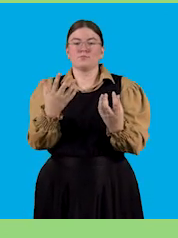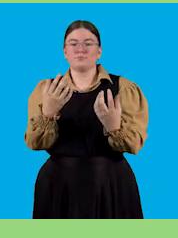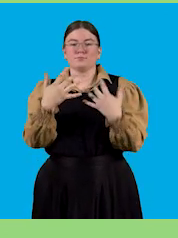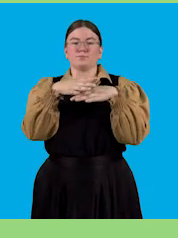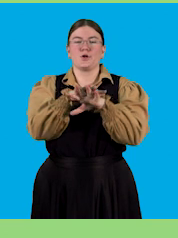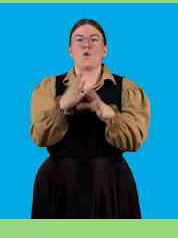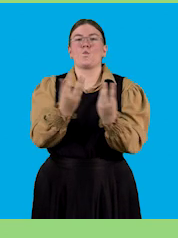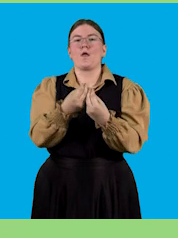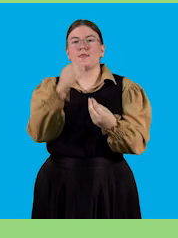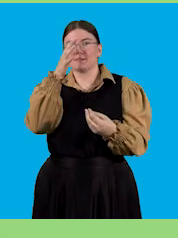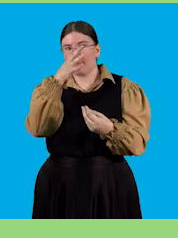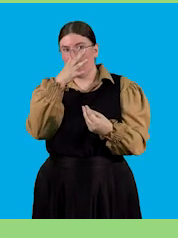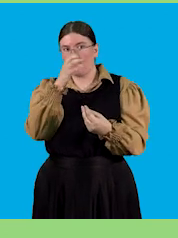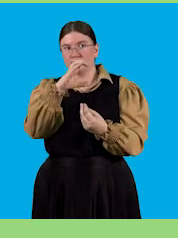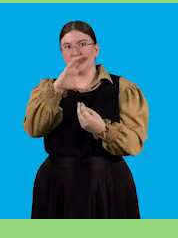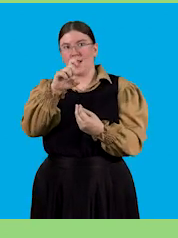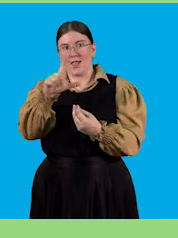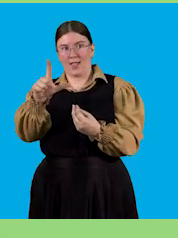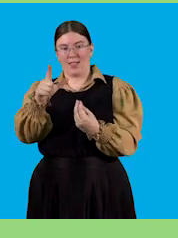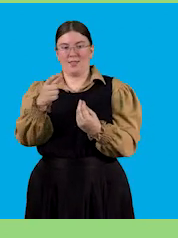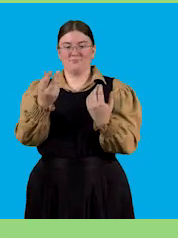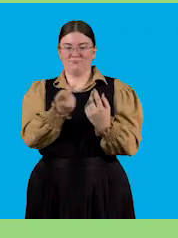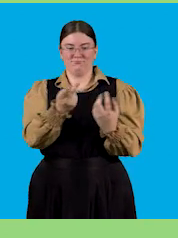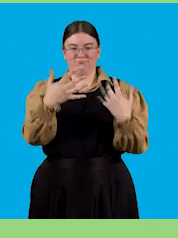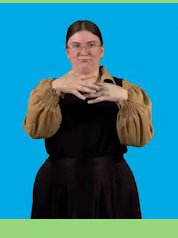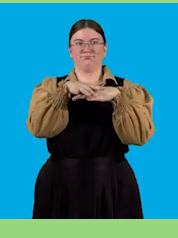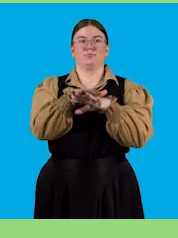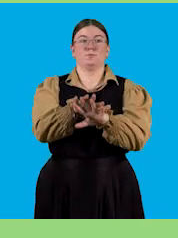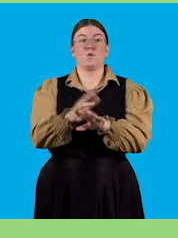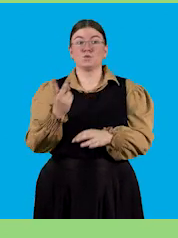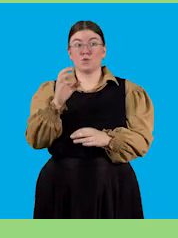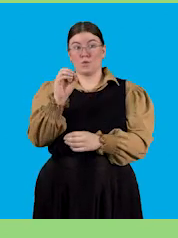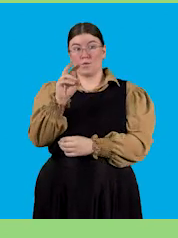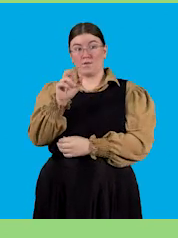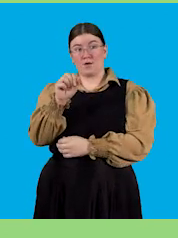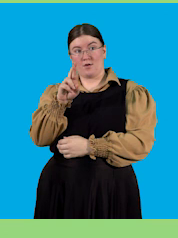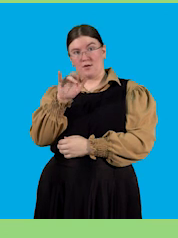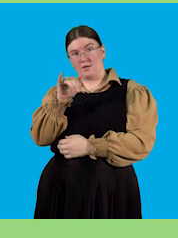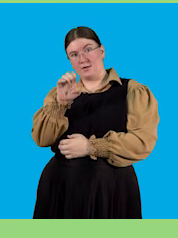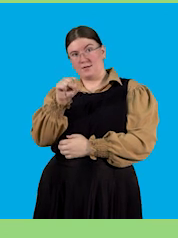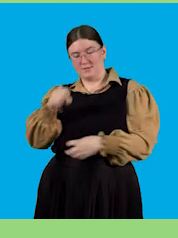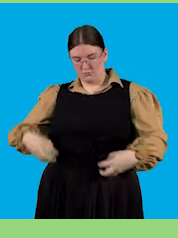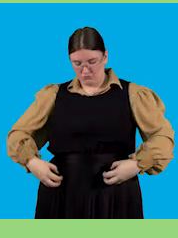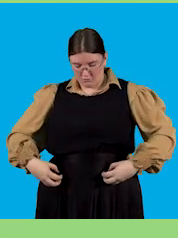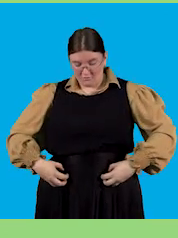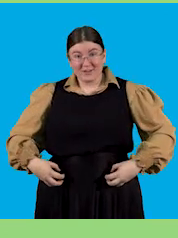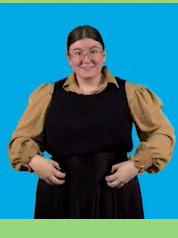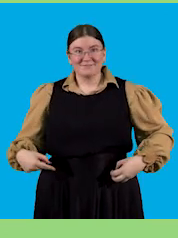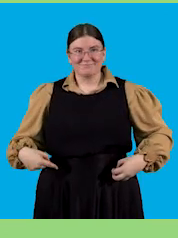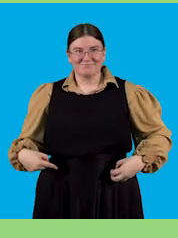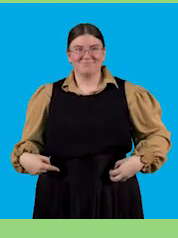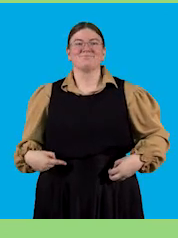going to learn about ovaries, and these are organs that produce the female egg cells and female